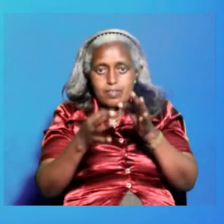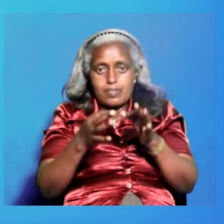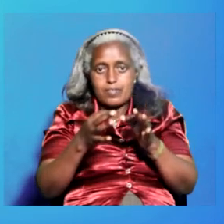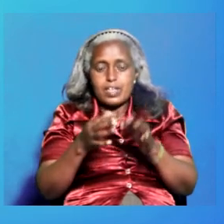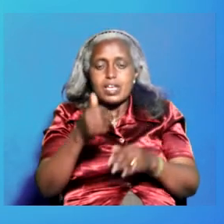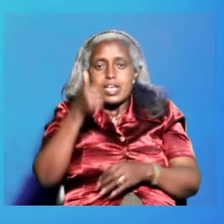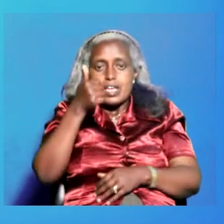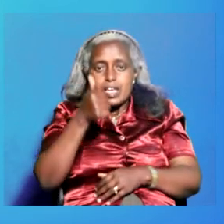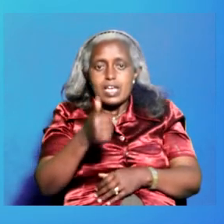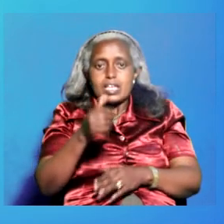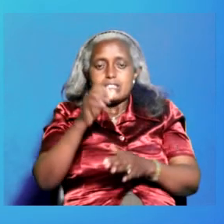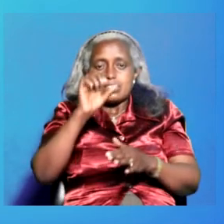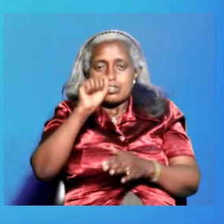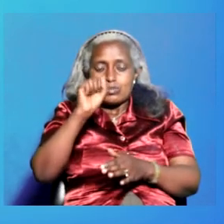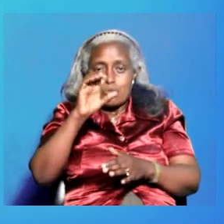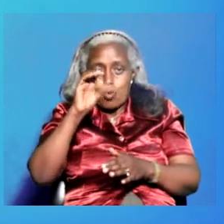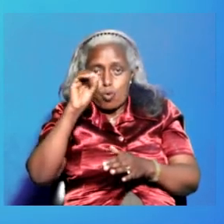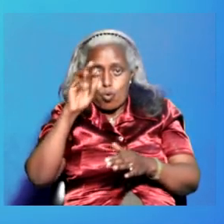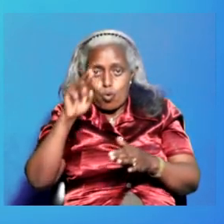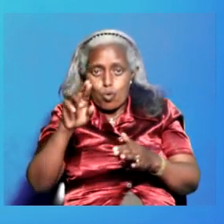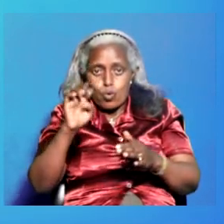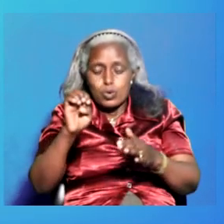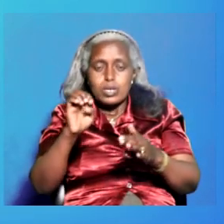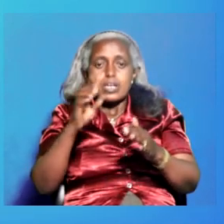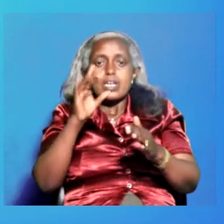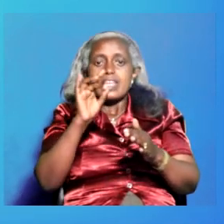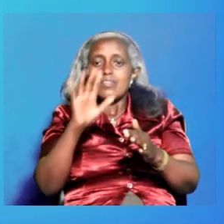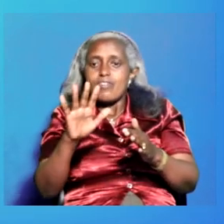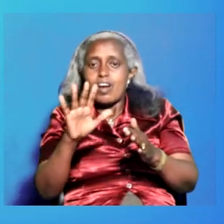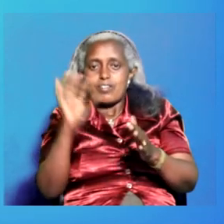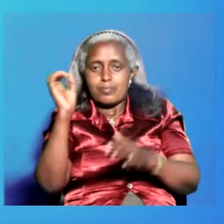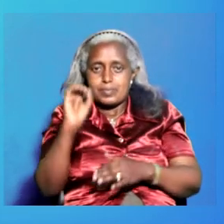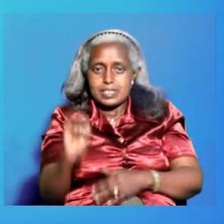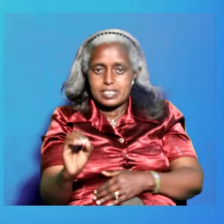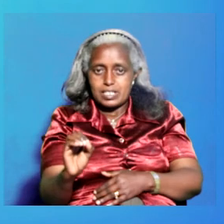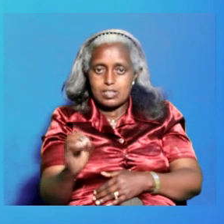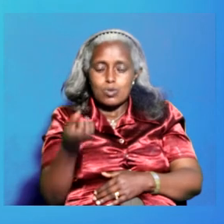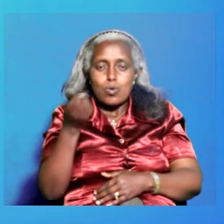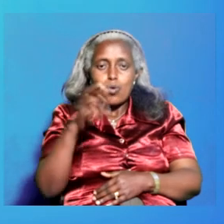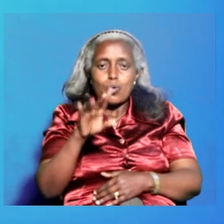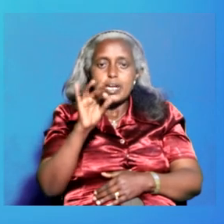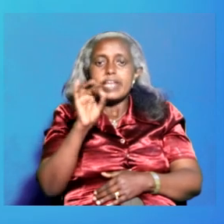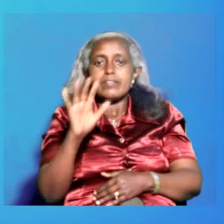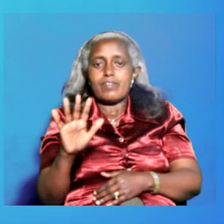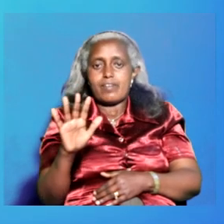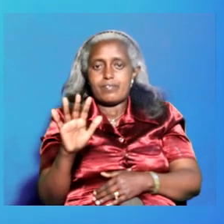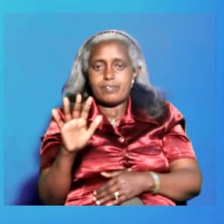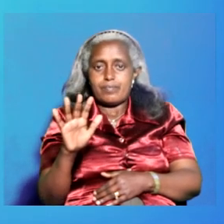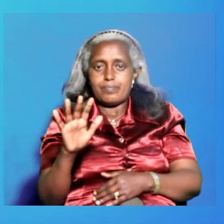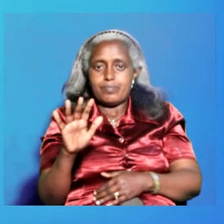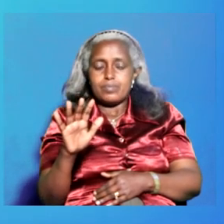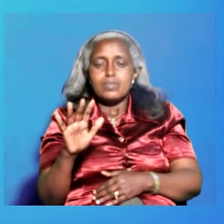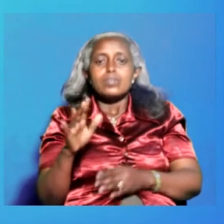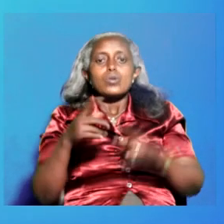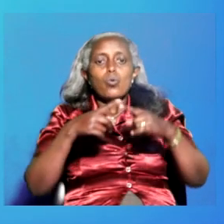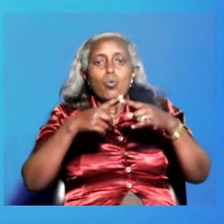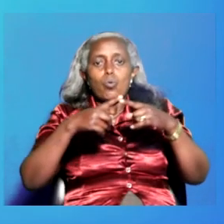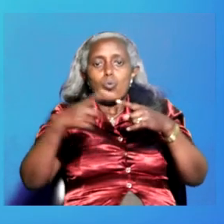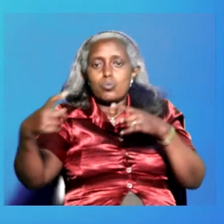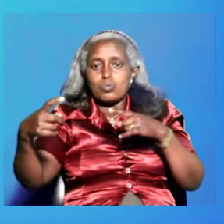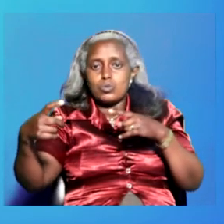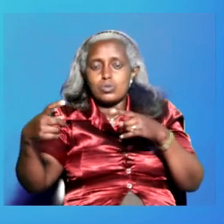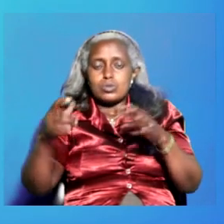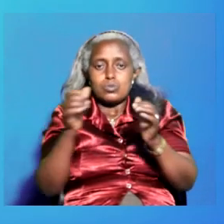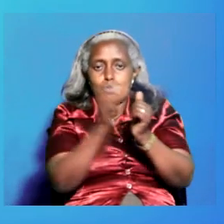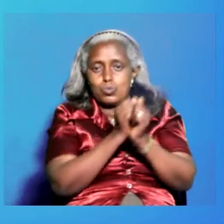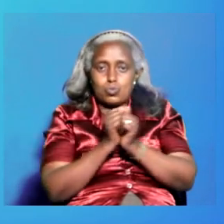a score 85%, or 85 corresponds